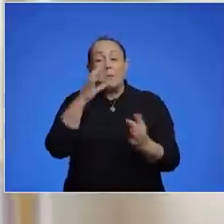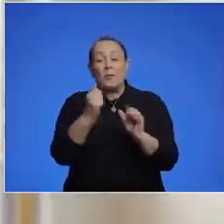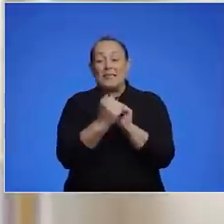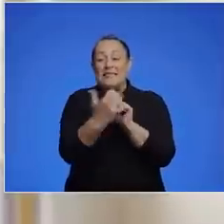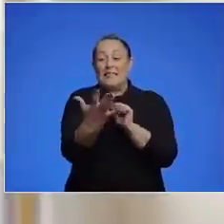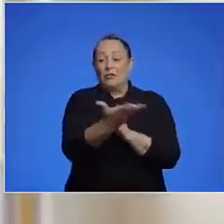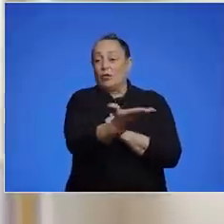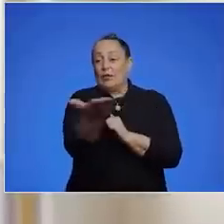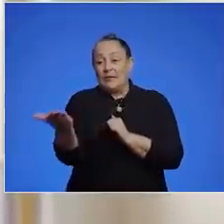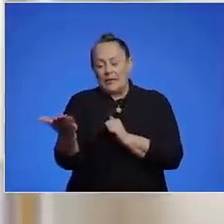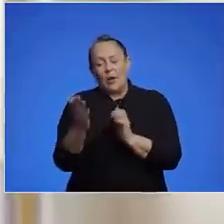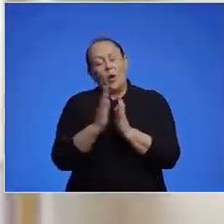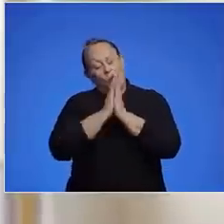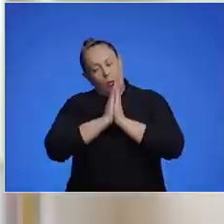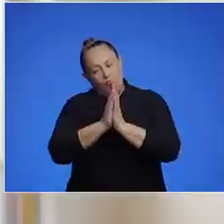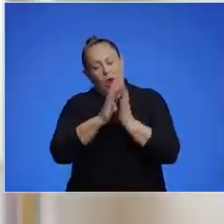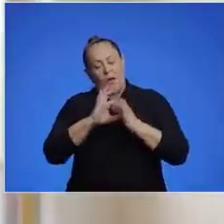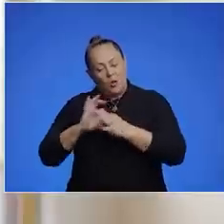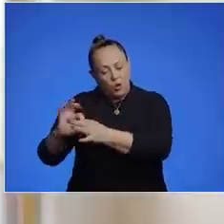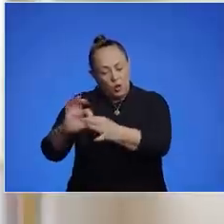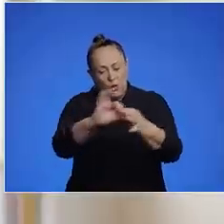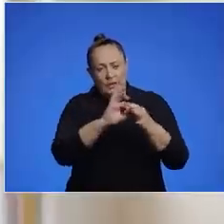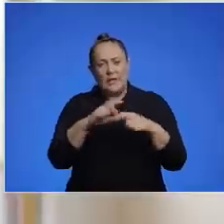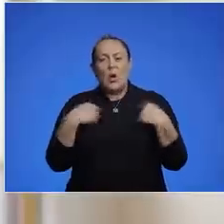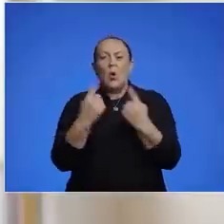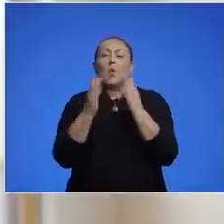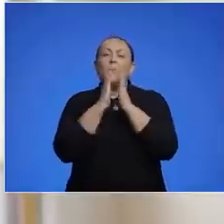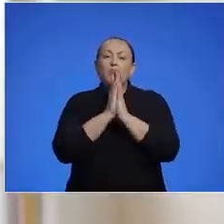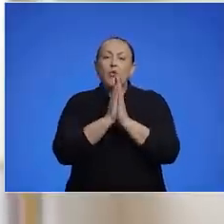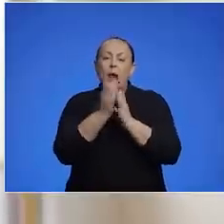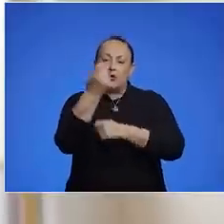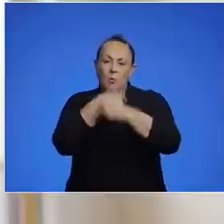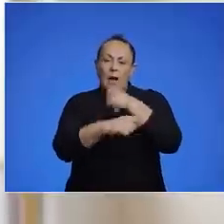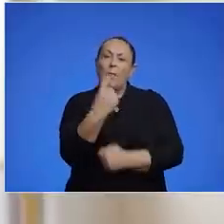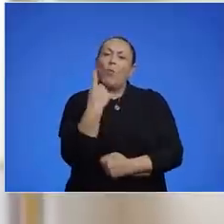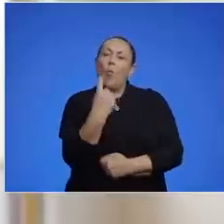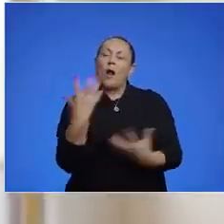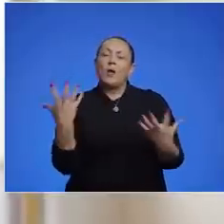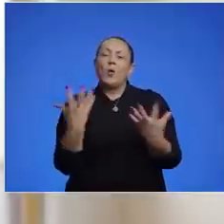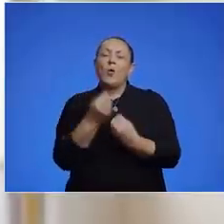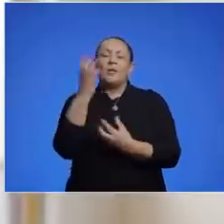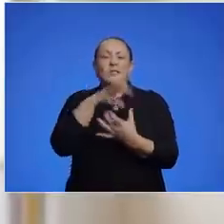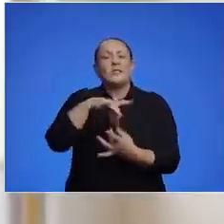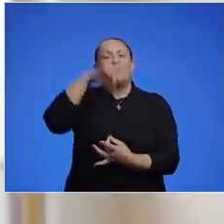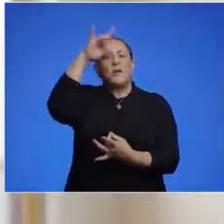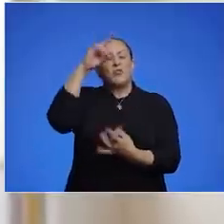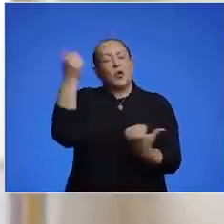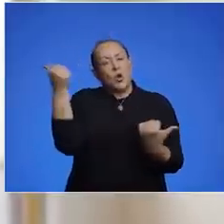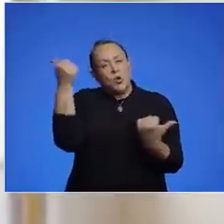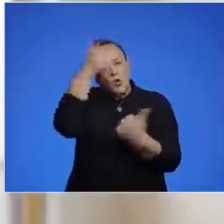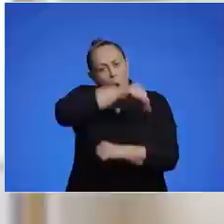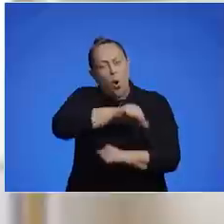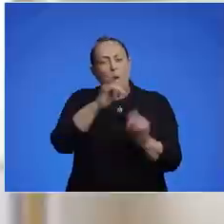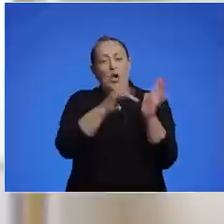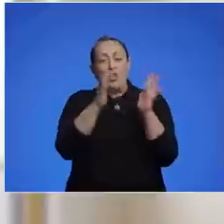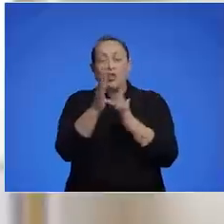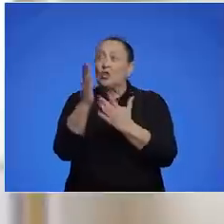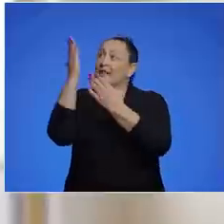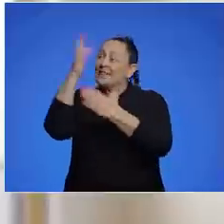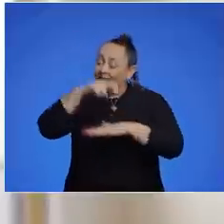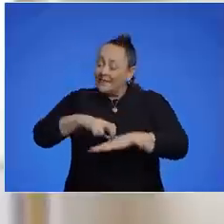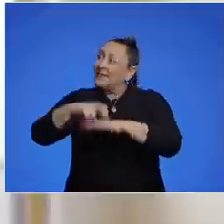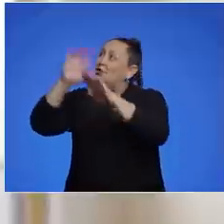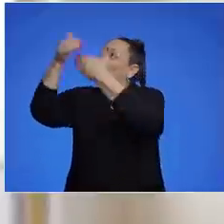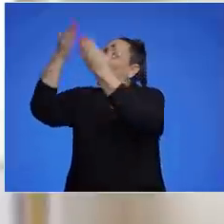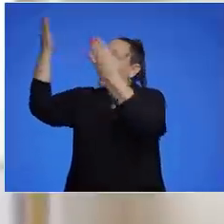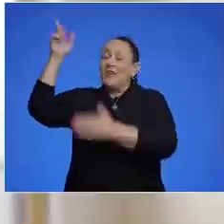for unity. Let us pray that all may be one through the power of the Holy Spirit, knowing that Jesus, even though he ascended into heaven, has never